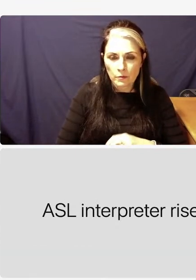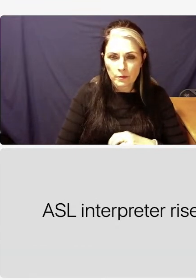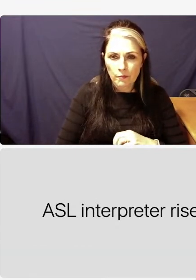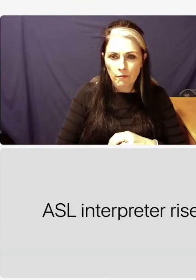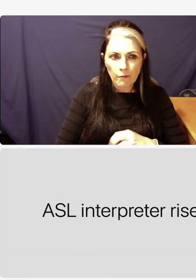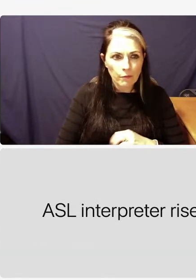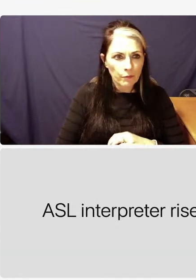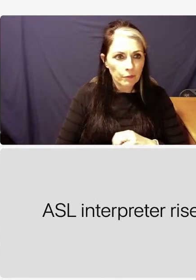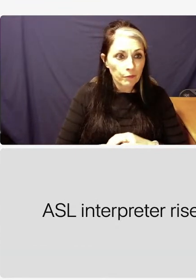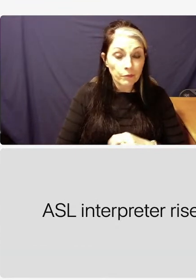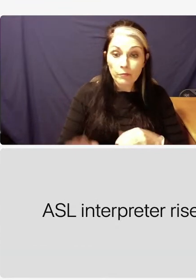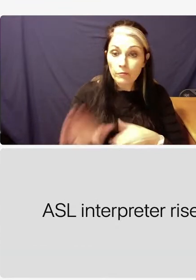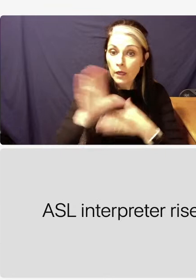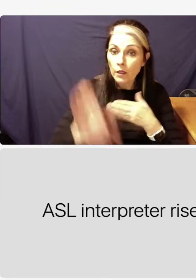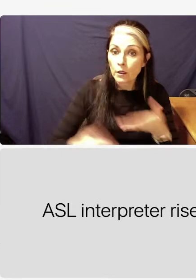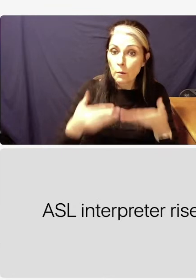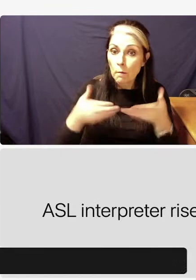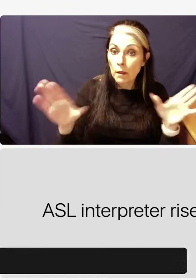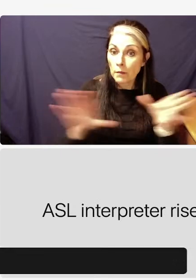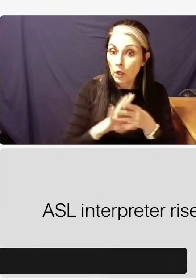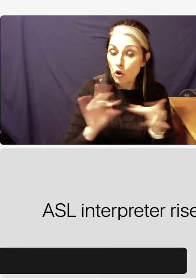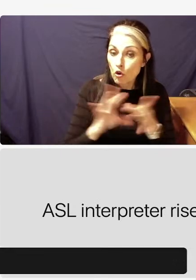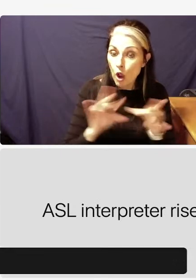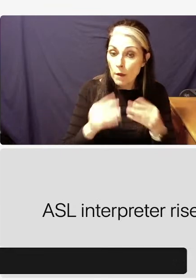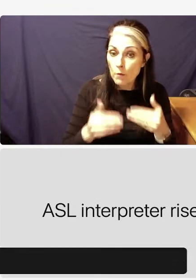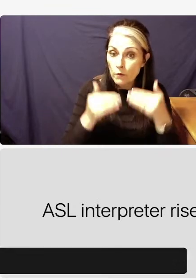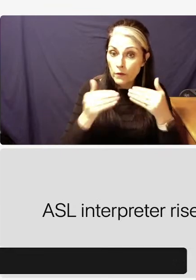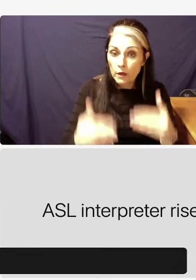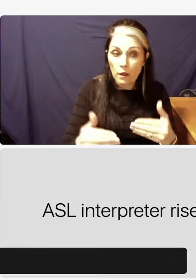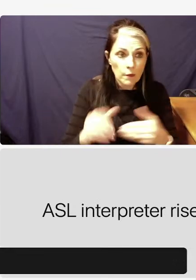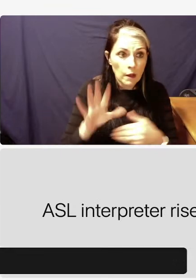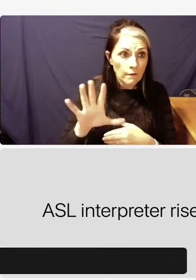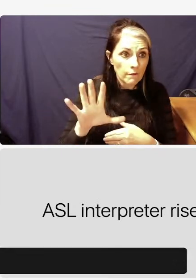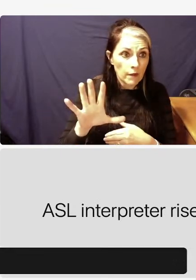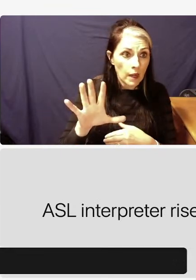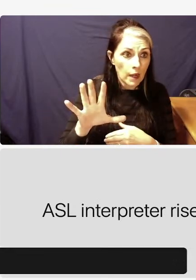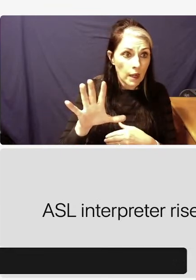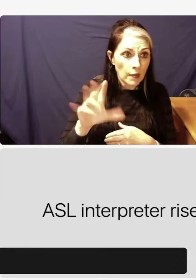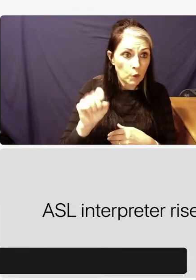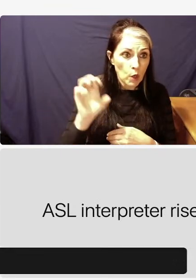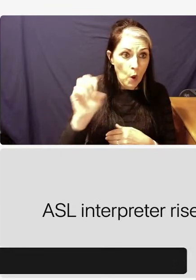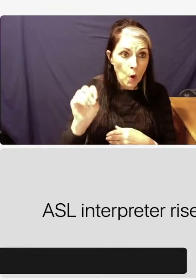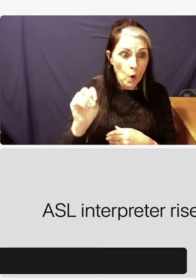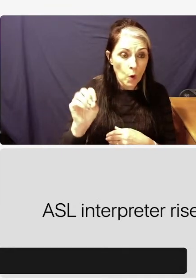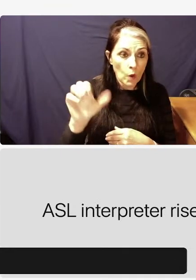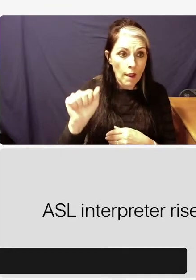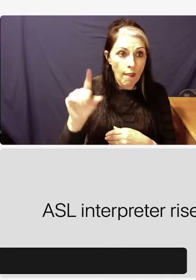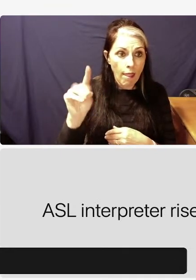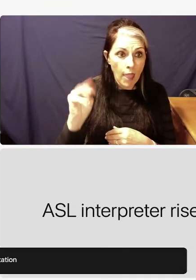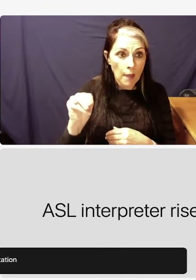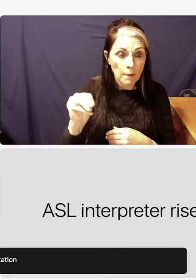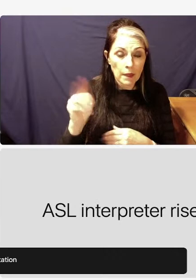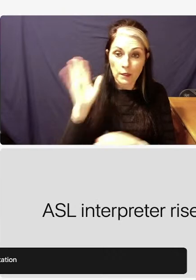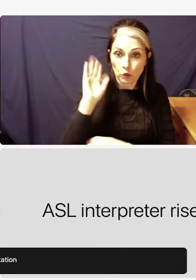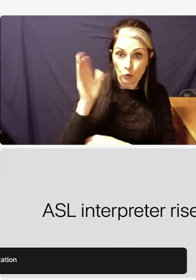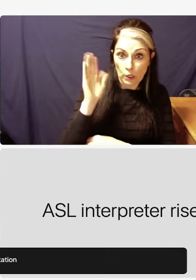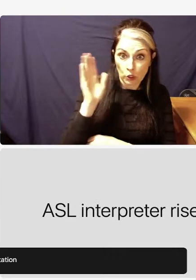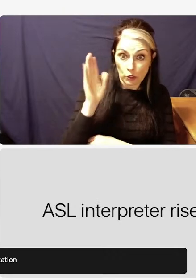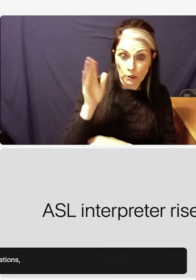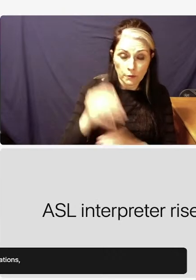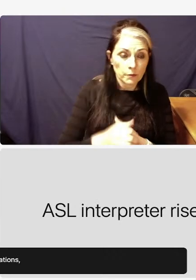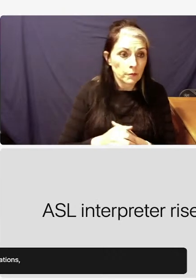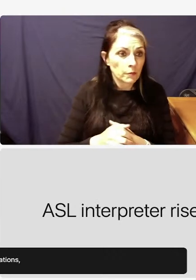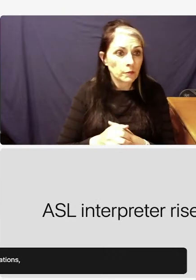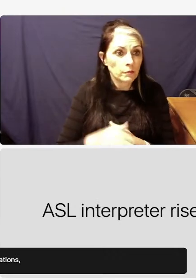this concludes public comment moving on to 5.0 administrative presentations item